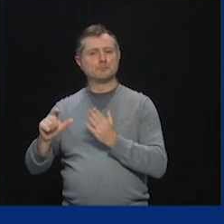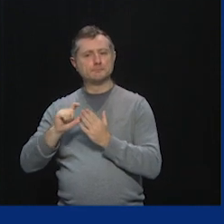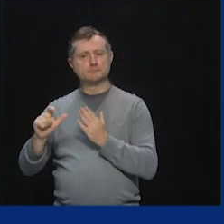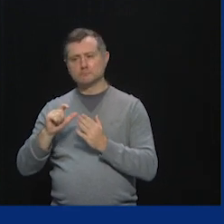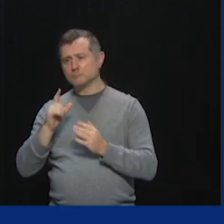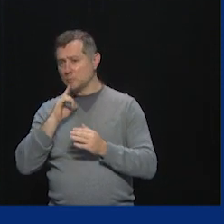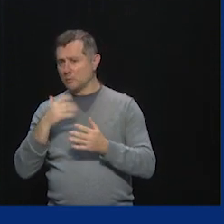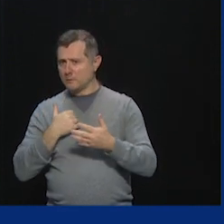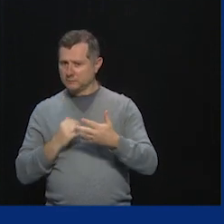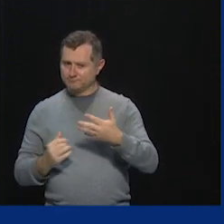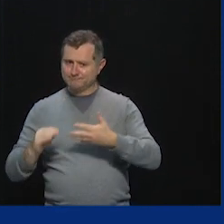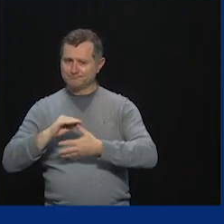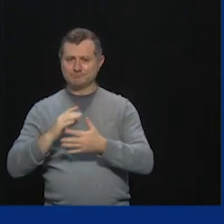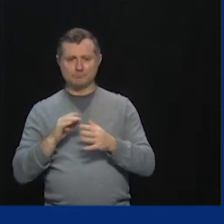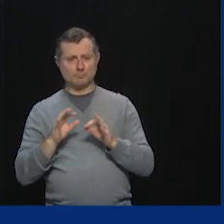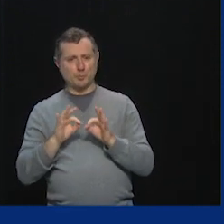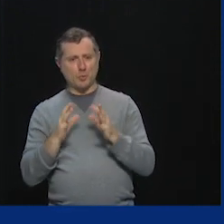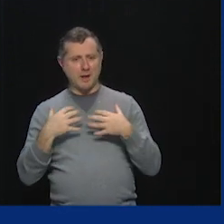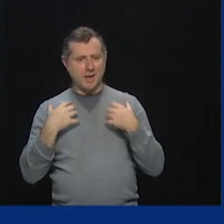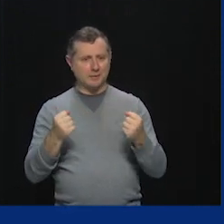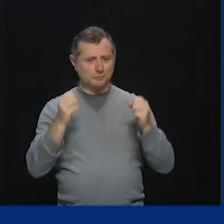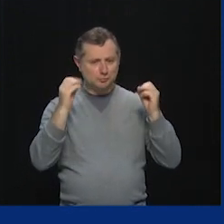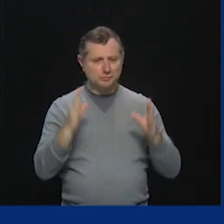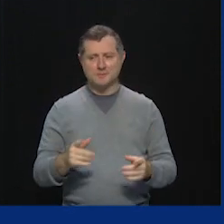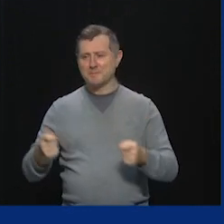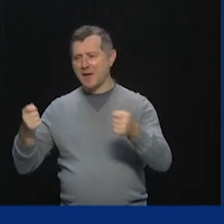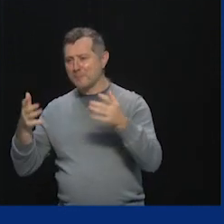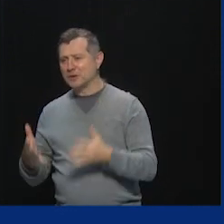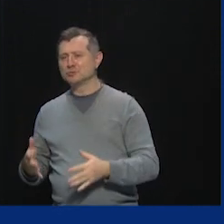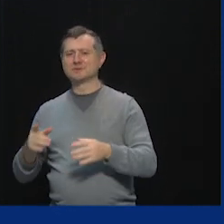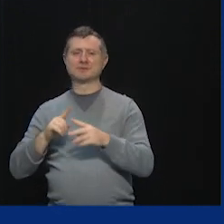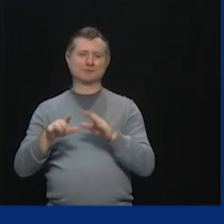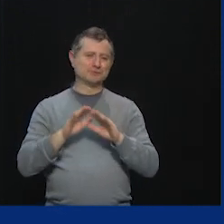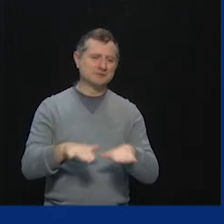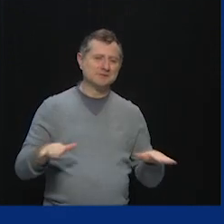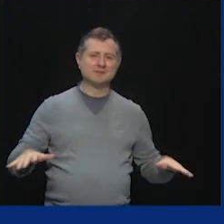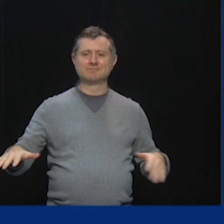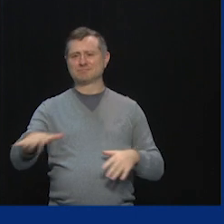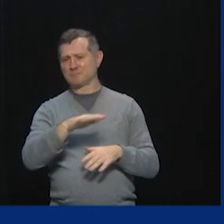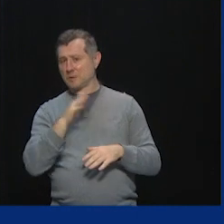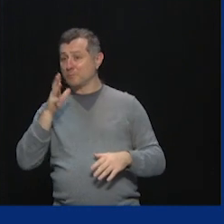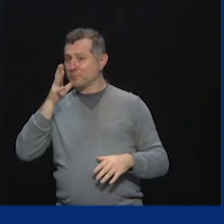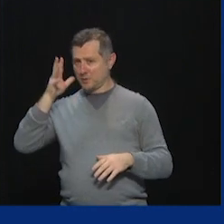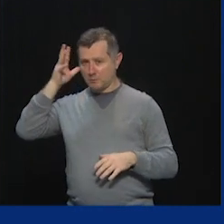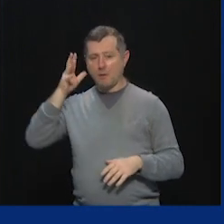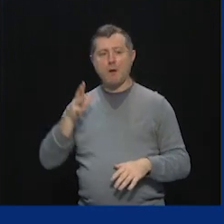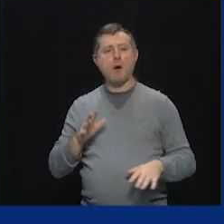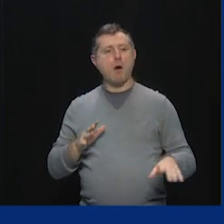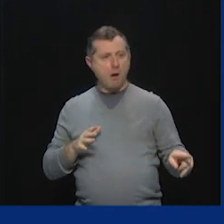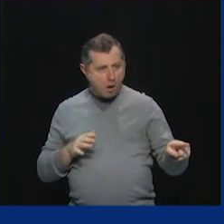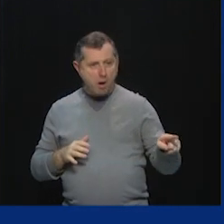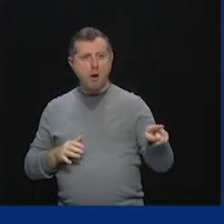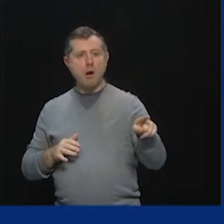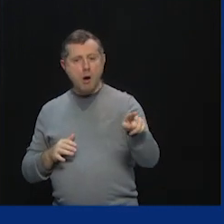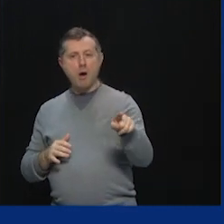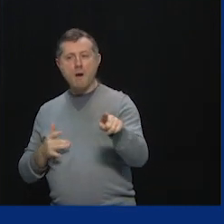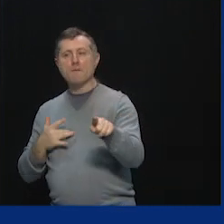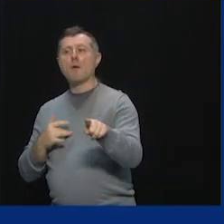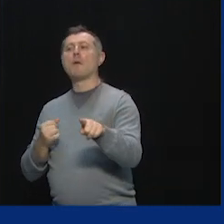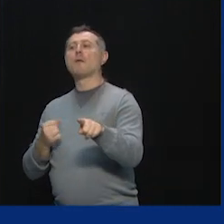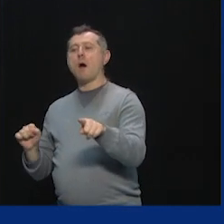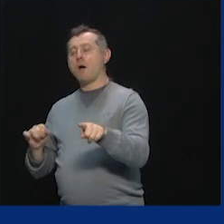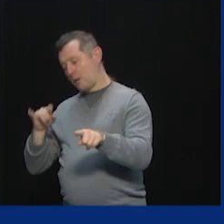our administrators, and our children, so we get that sense of security that parents will need when they say goodbye to their child and send them off to school.